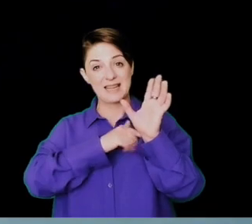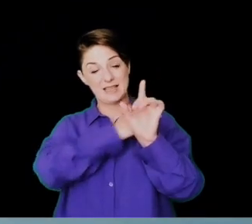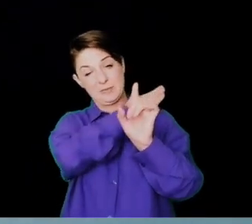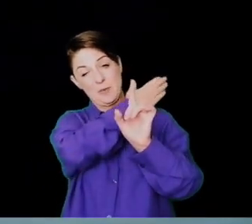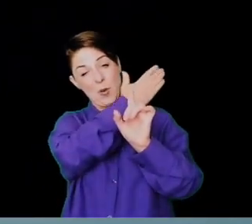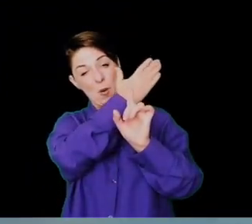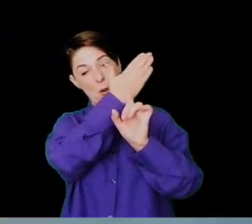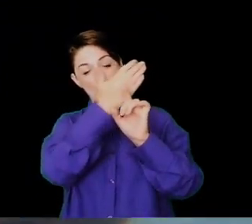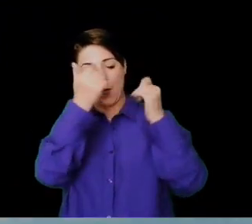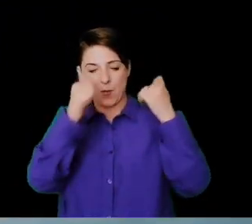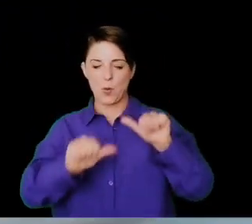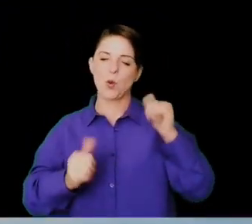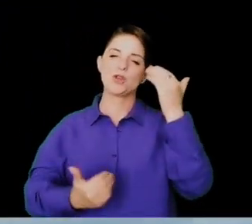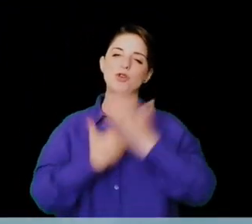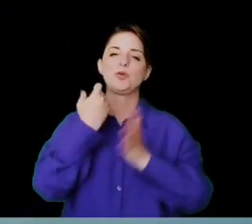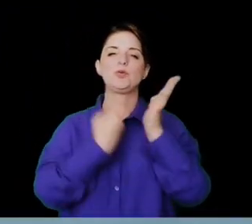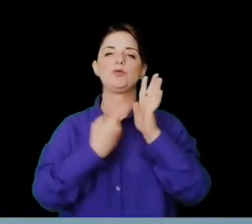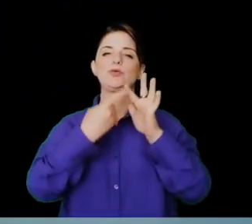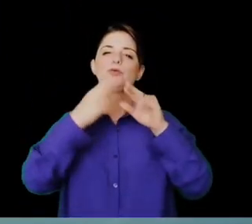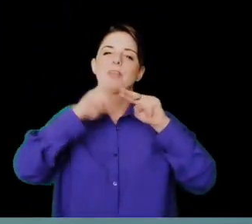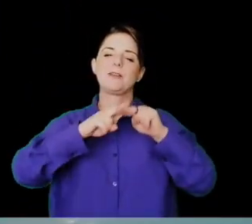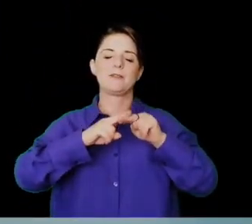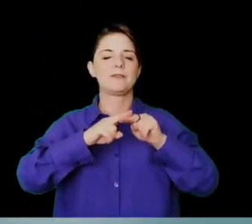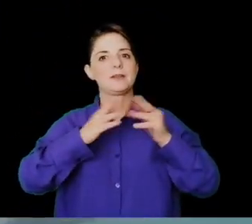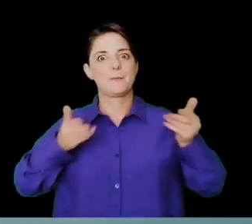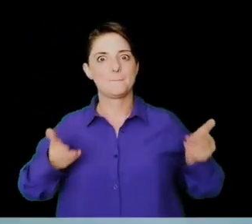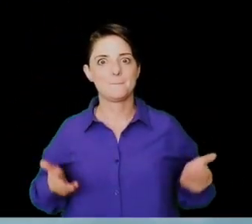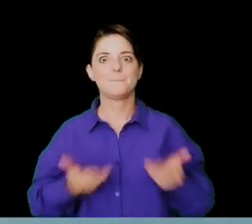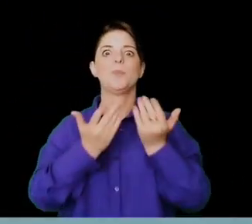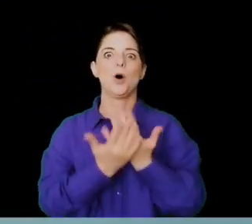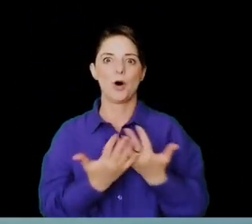"7 years in the making, a new reef is born."